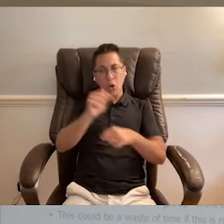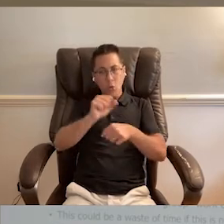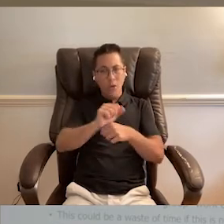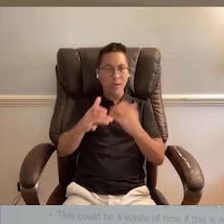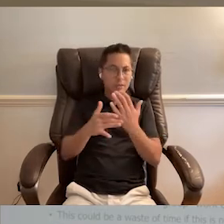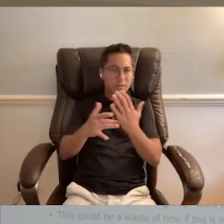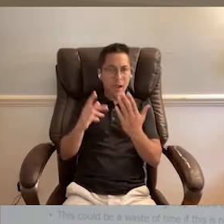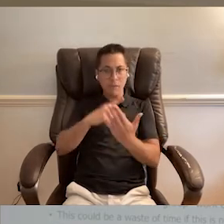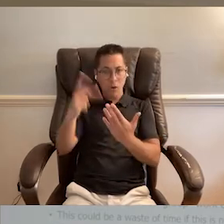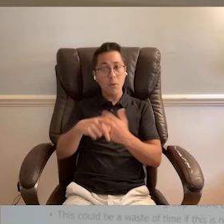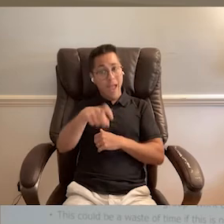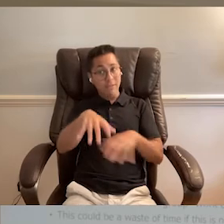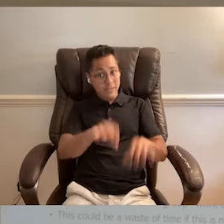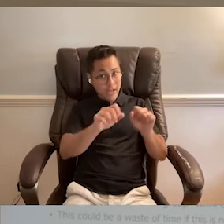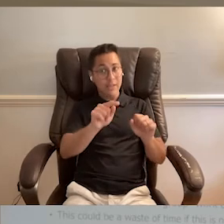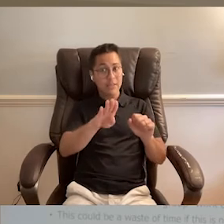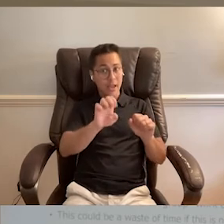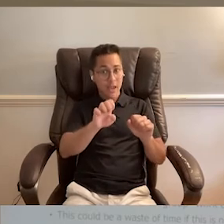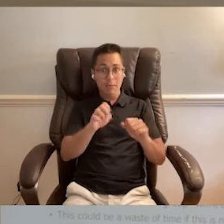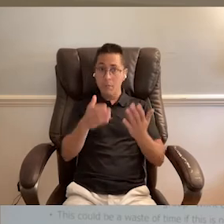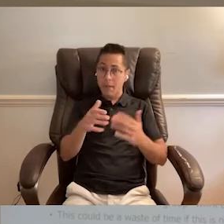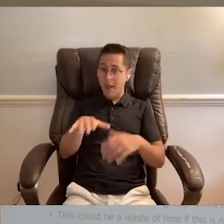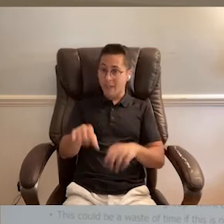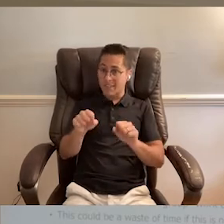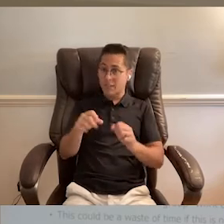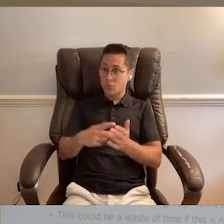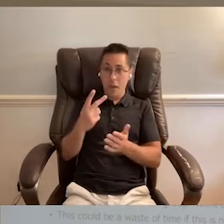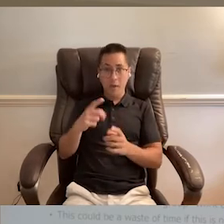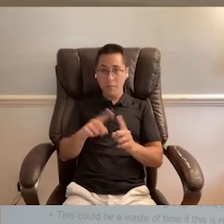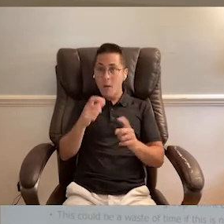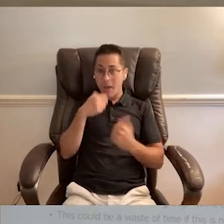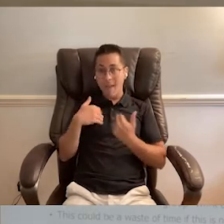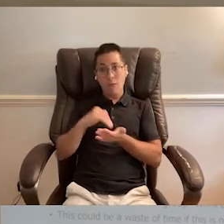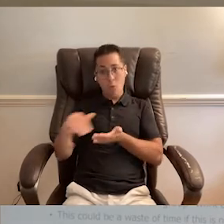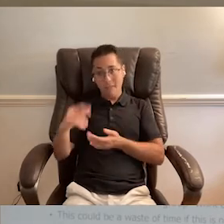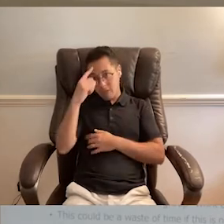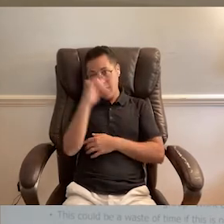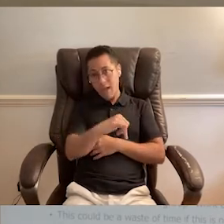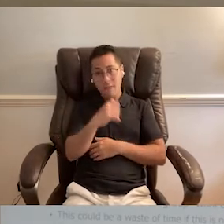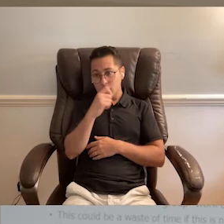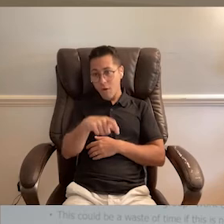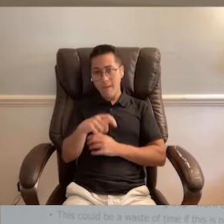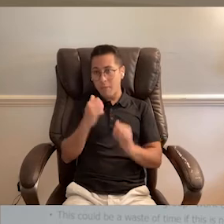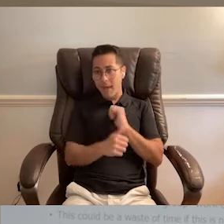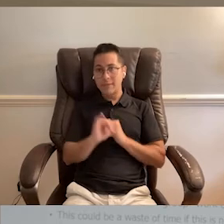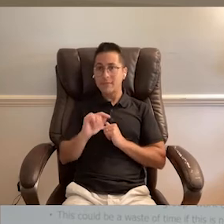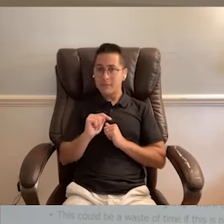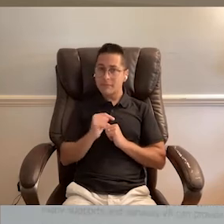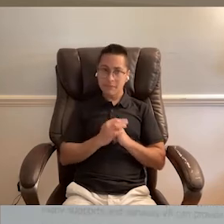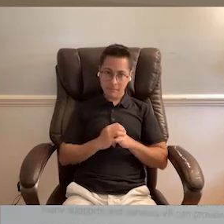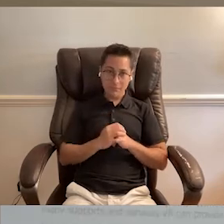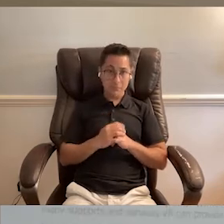TABE, and they may have to take it twice, but there is a waiver for it. They don't have to pass it, okay?